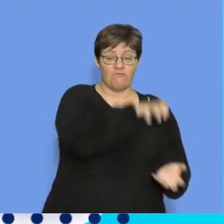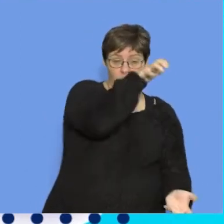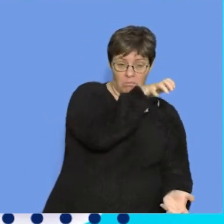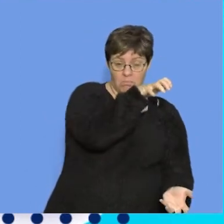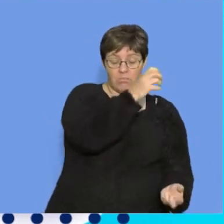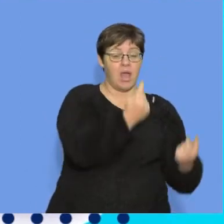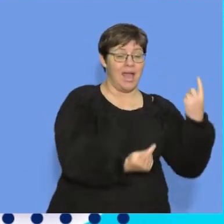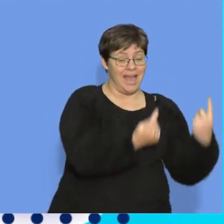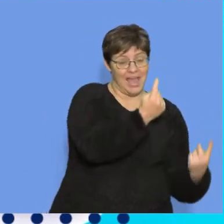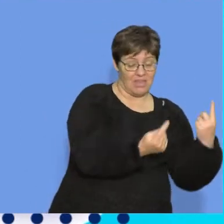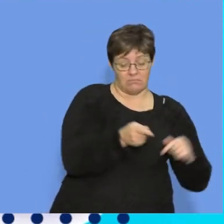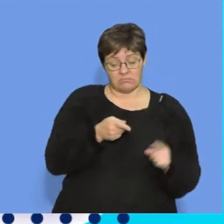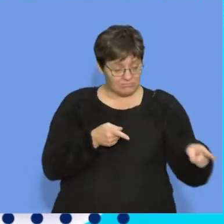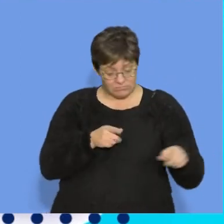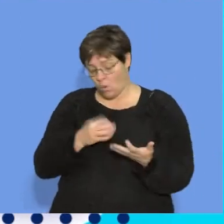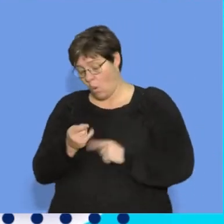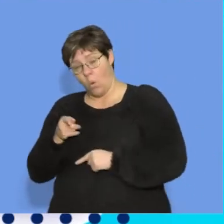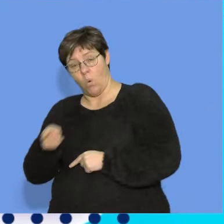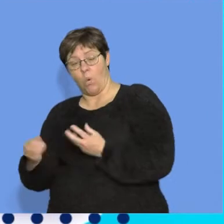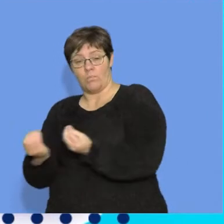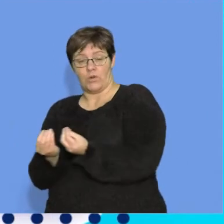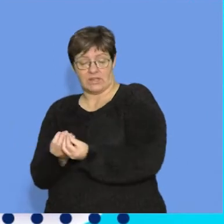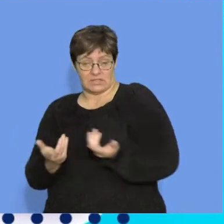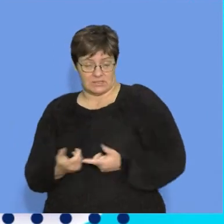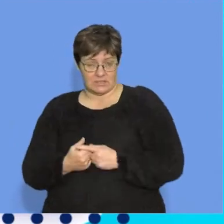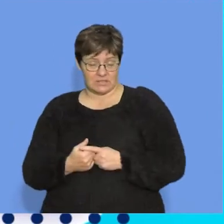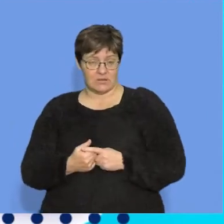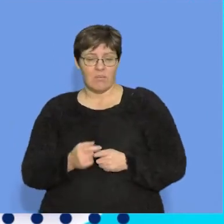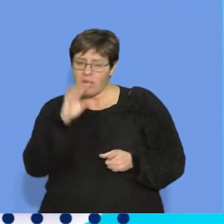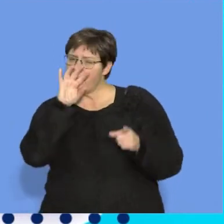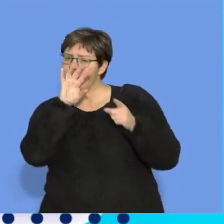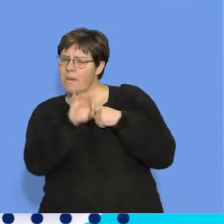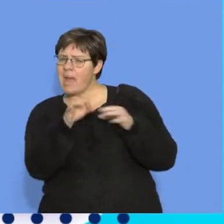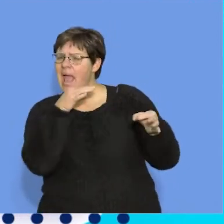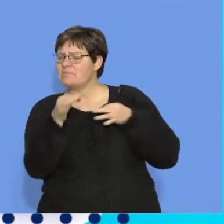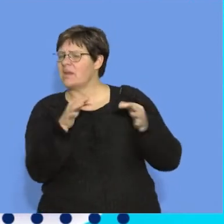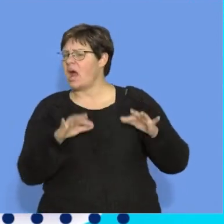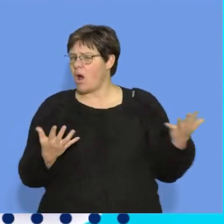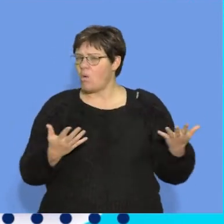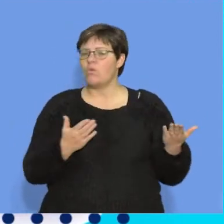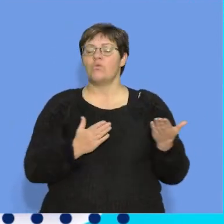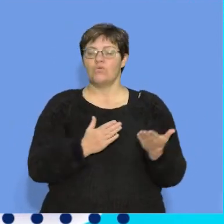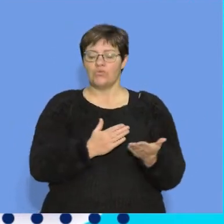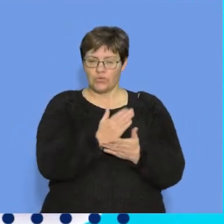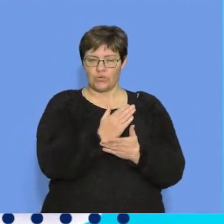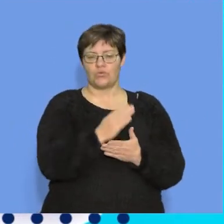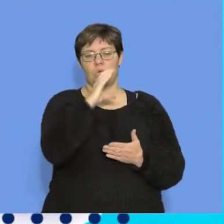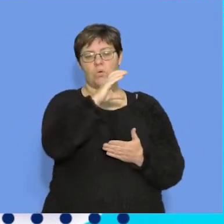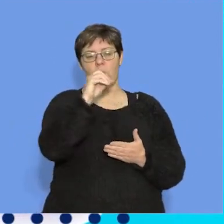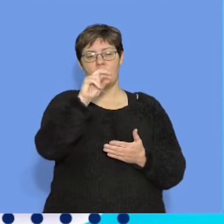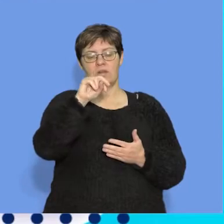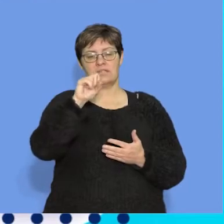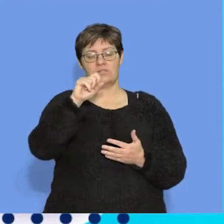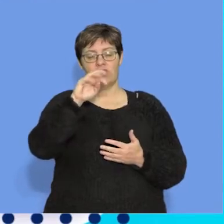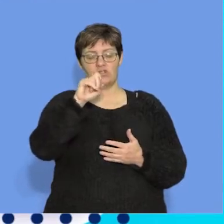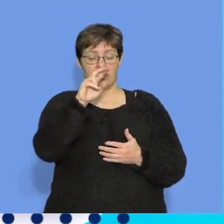either reactant or product. But the most common way to define it is in terms of concentration. And in fact, there's a formula